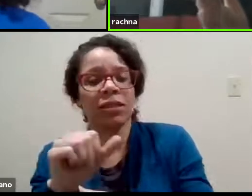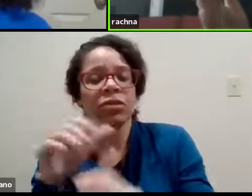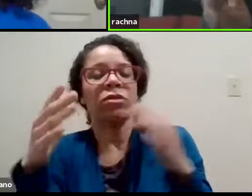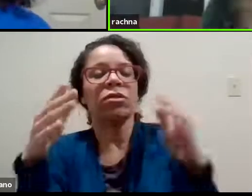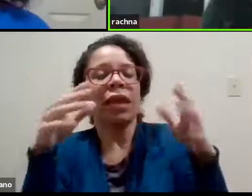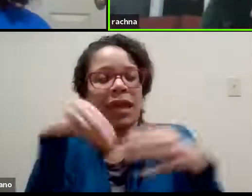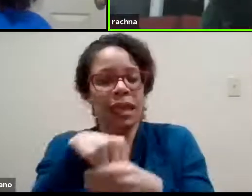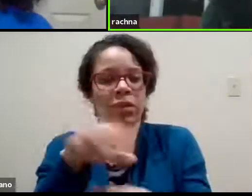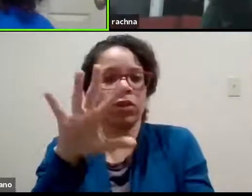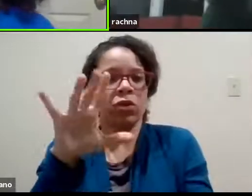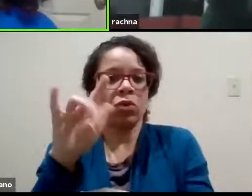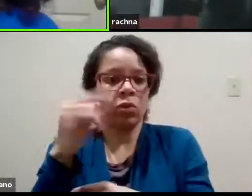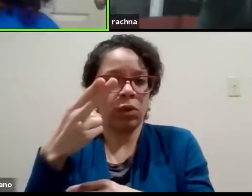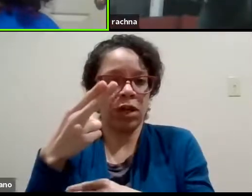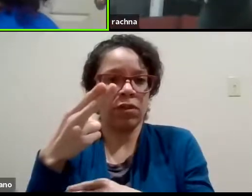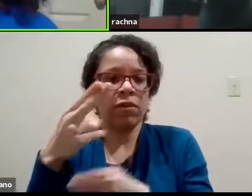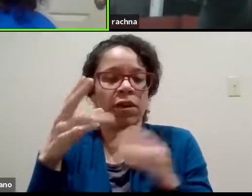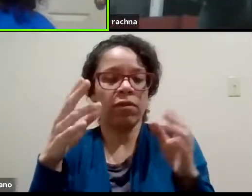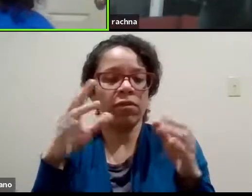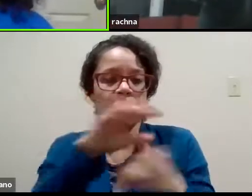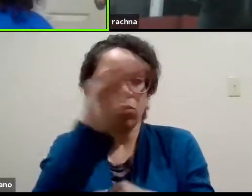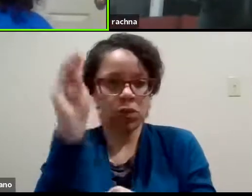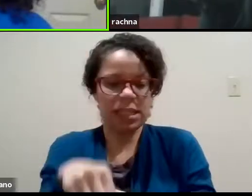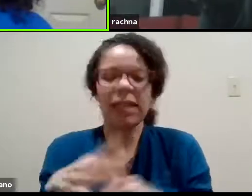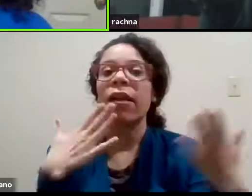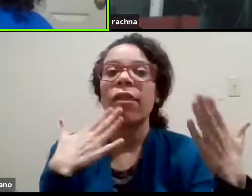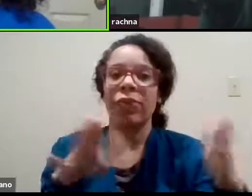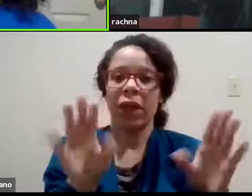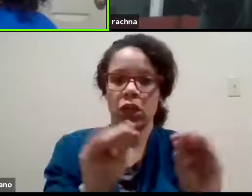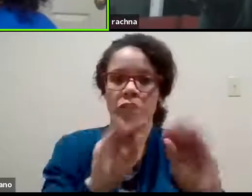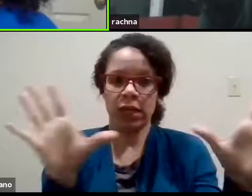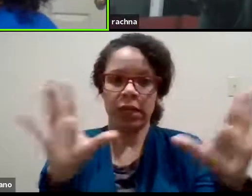percentile. Excellent. Thank you for that clarification.